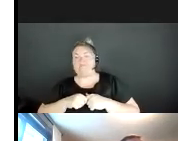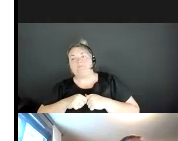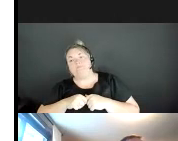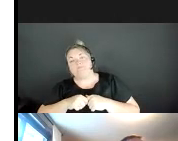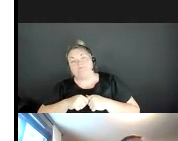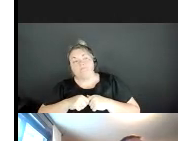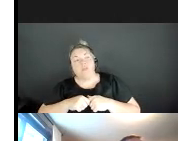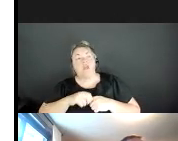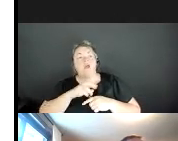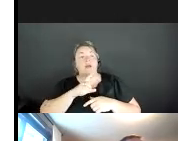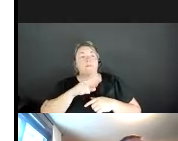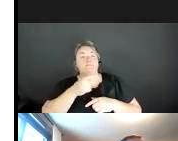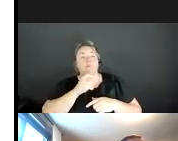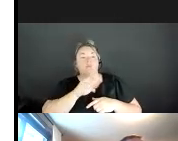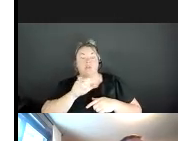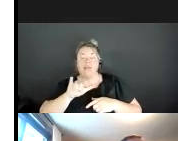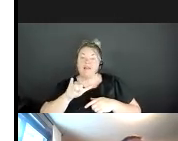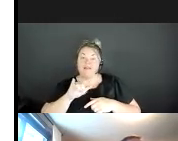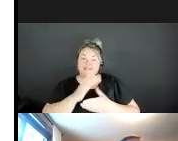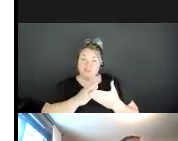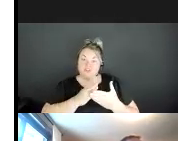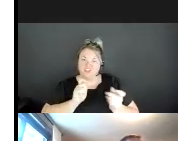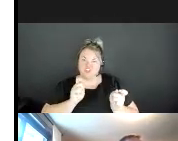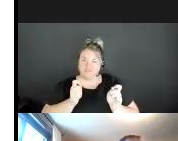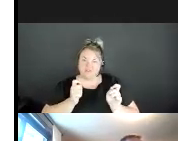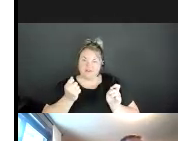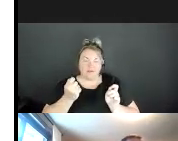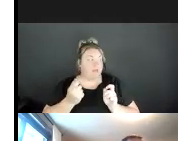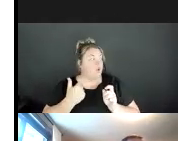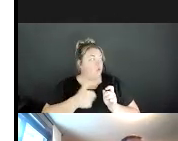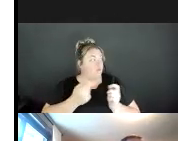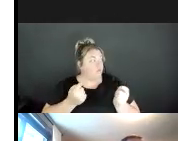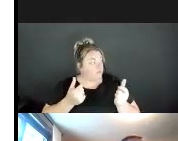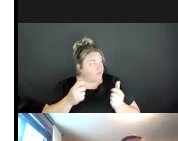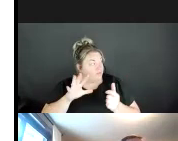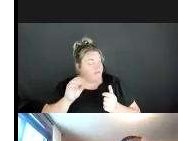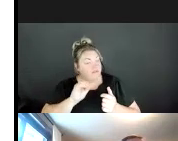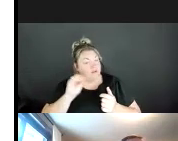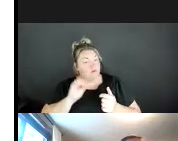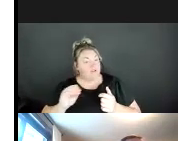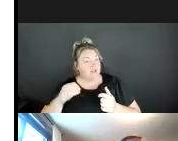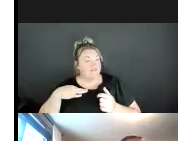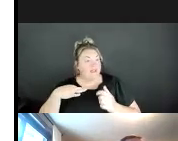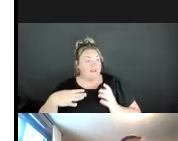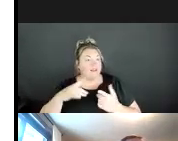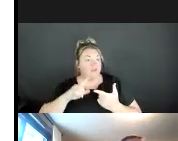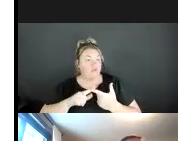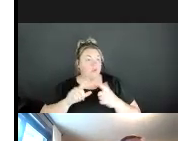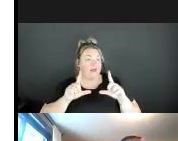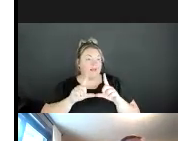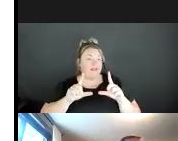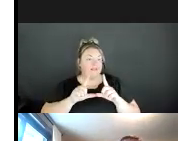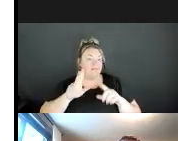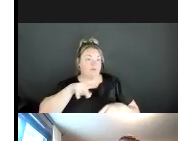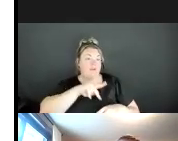The personnel section has shifted in that we have removed that 50% candidate to licensed personnel